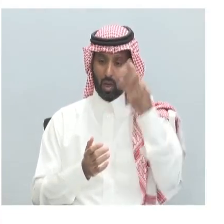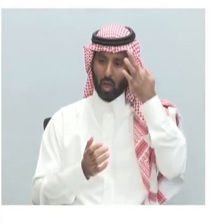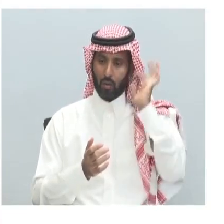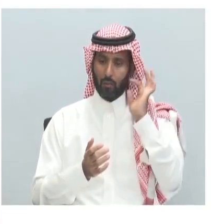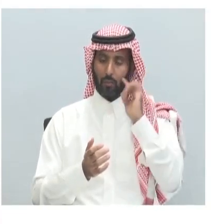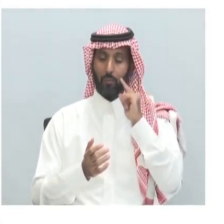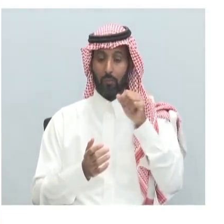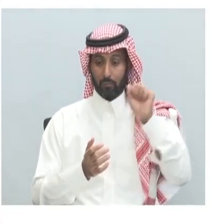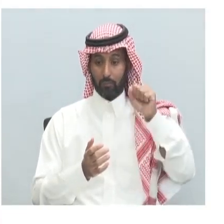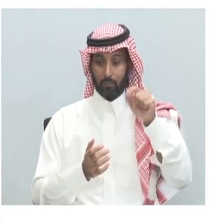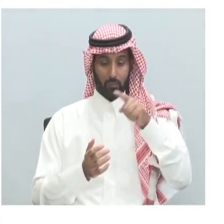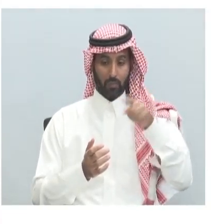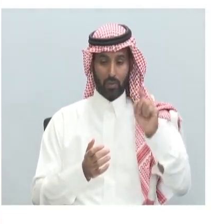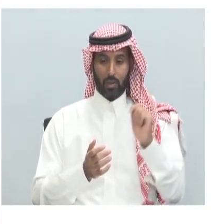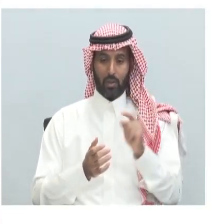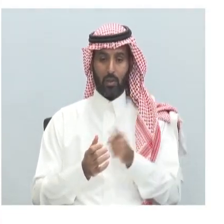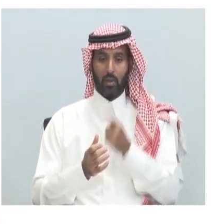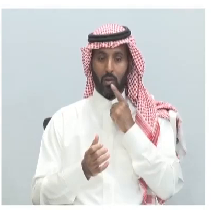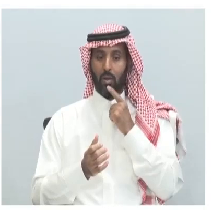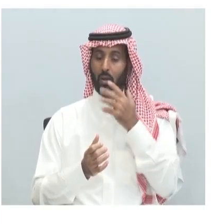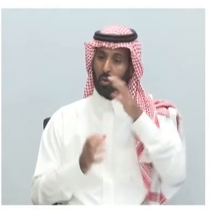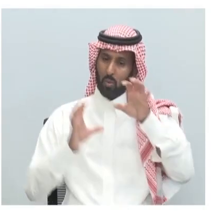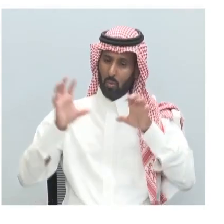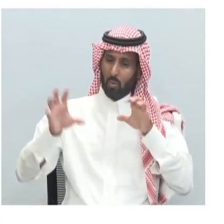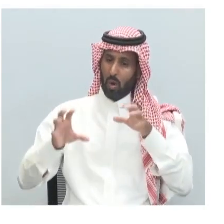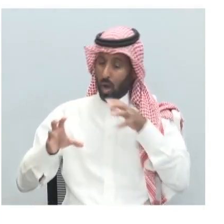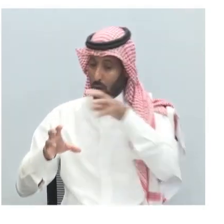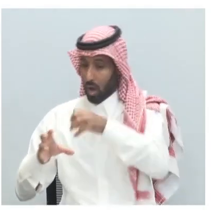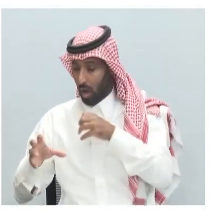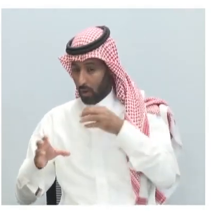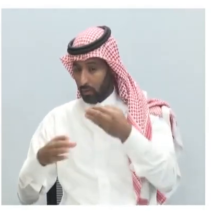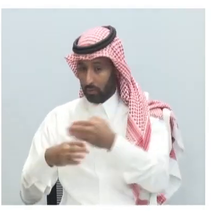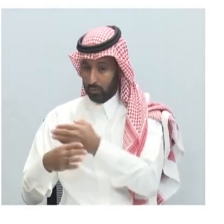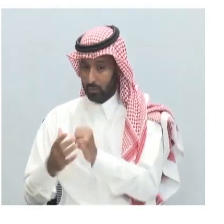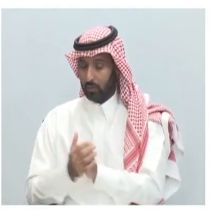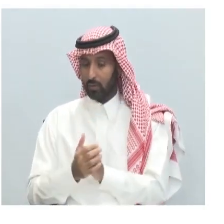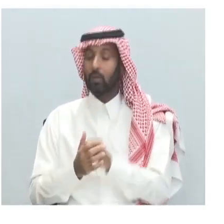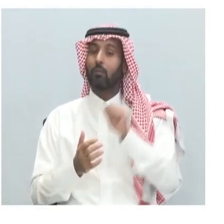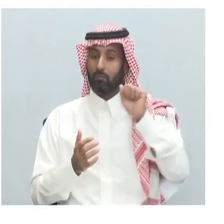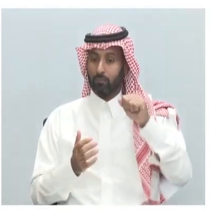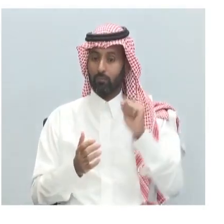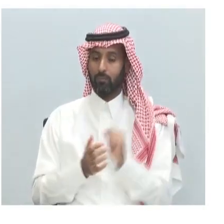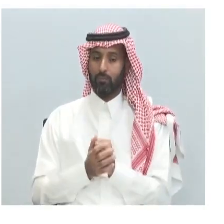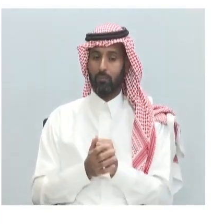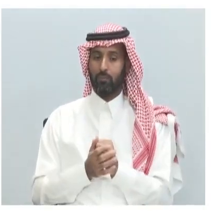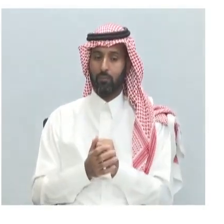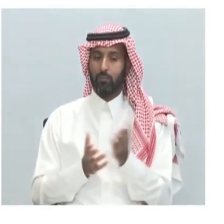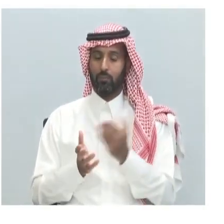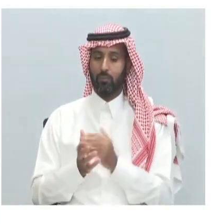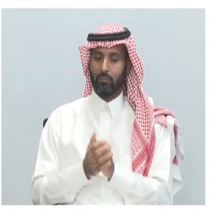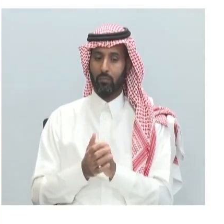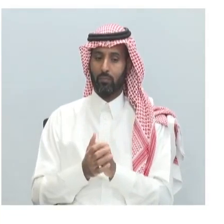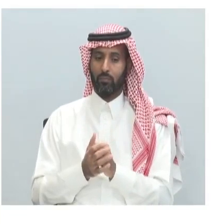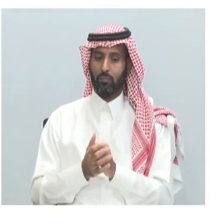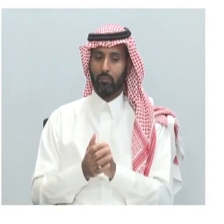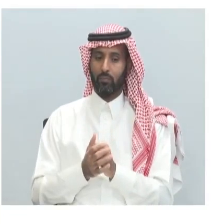no, okay? First of all, we have do bears fish? Do bears fish? Yes or no? What do you think?